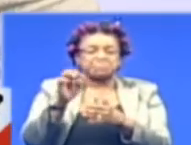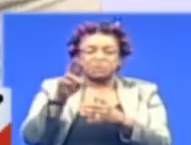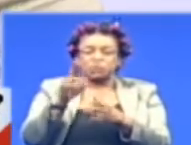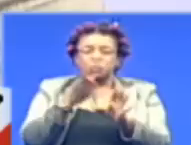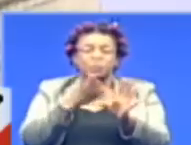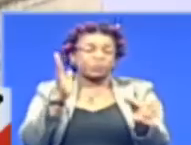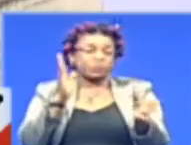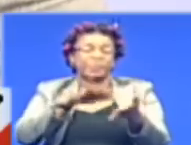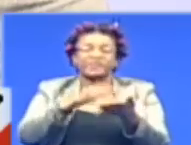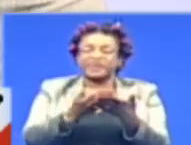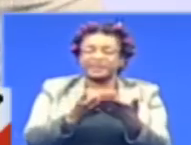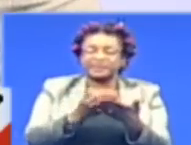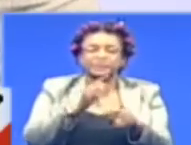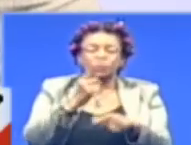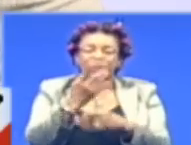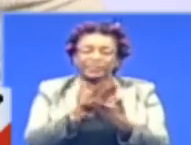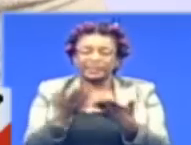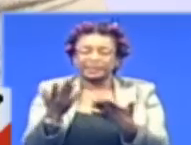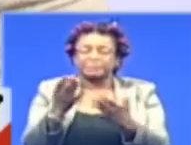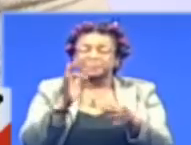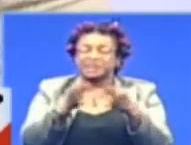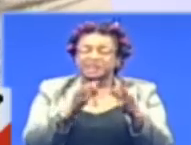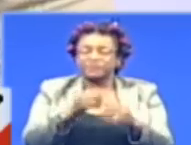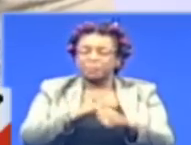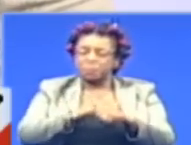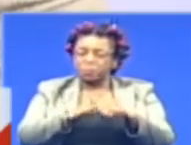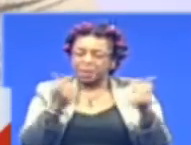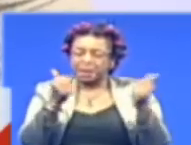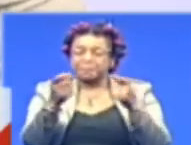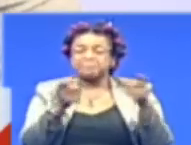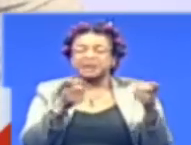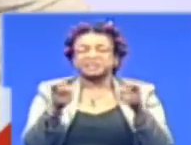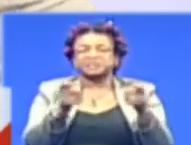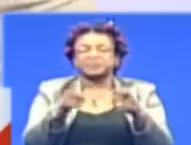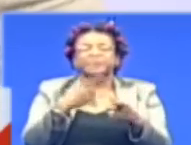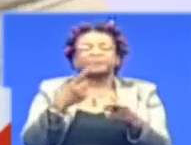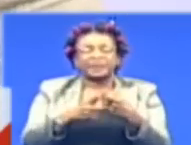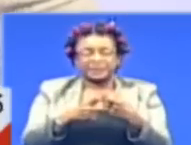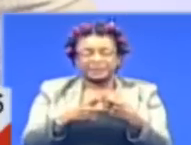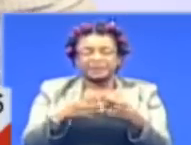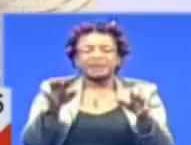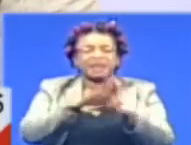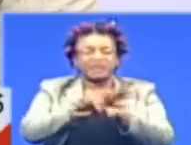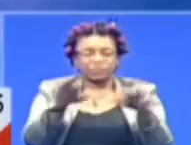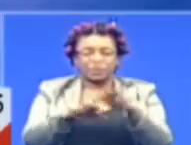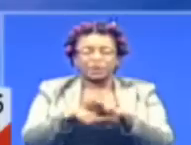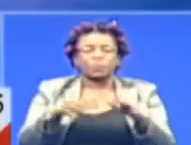funding. All right. So once this thing is properly managed, then at the end of the day, it will be a win-win situation for everybody. Right. Thank you, sir. I want to